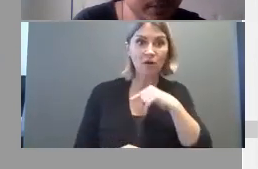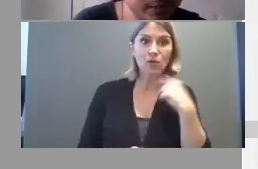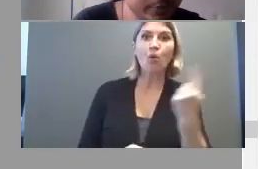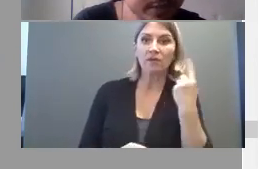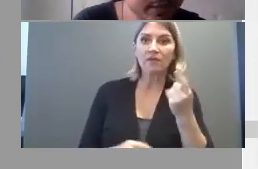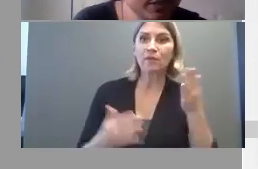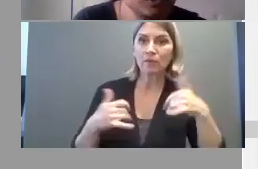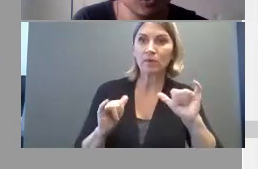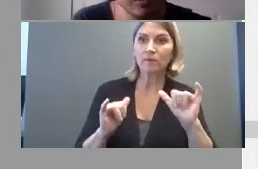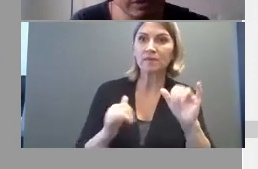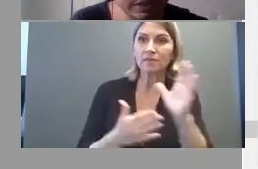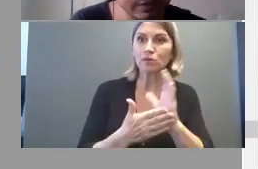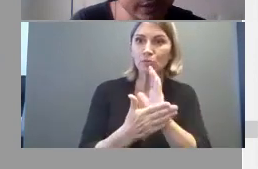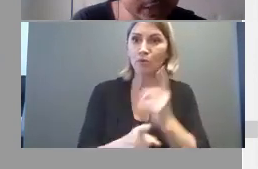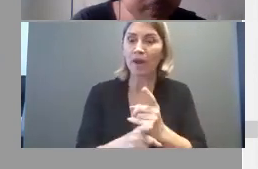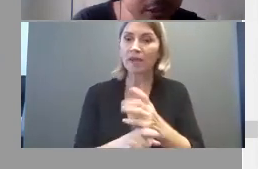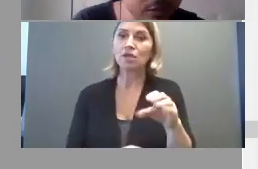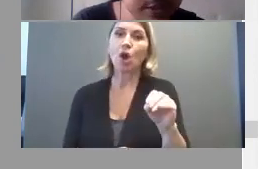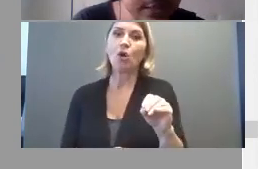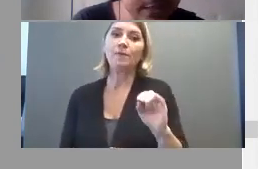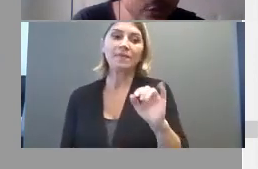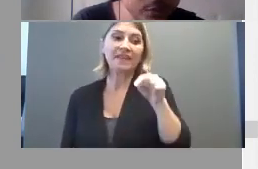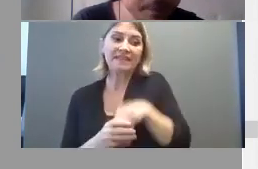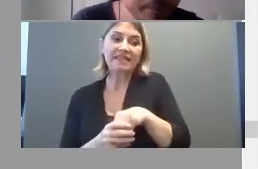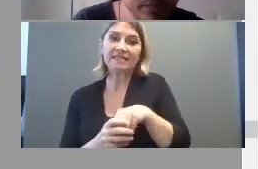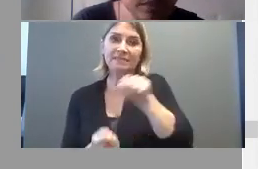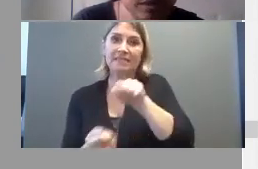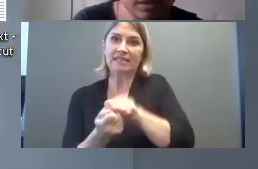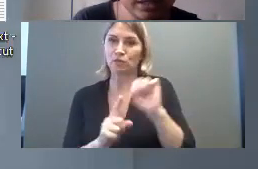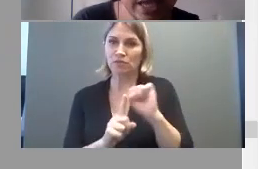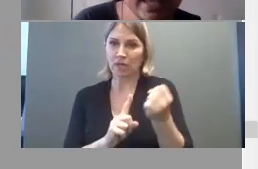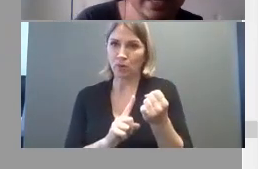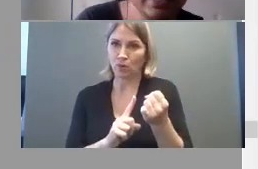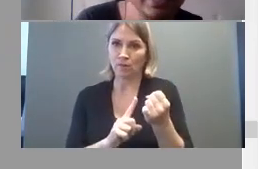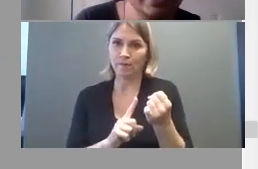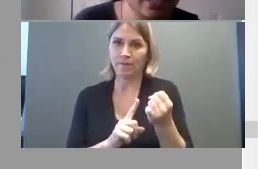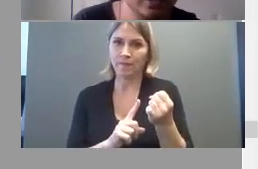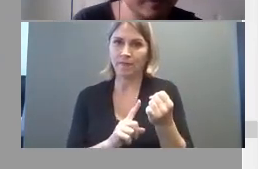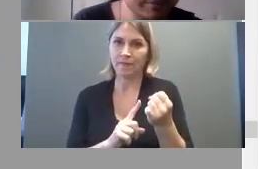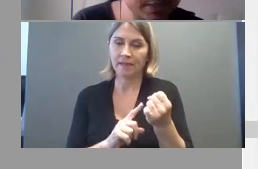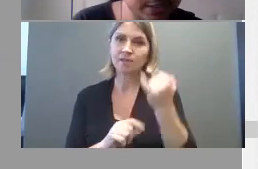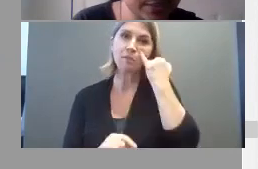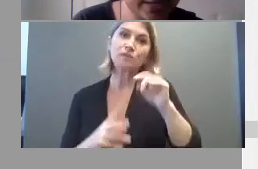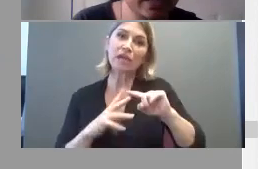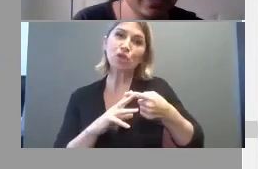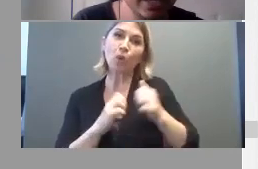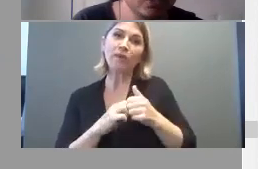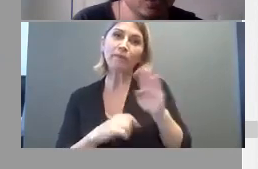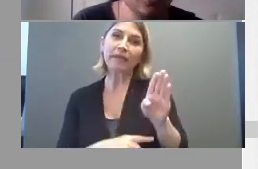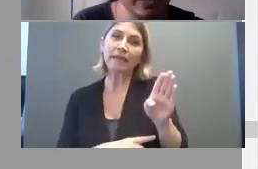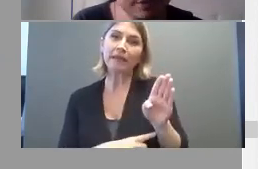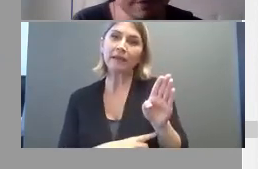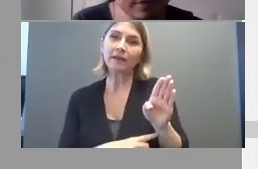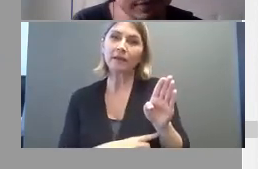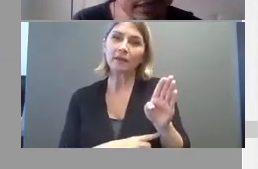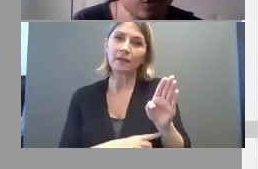exploring, right? So in this particular scenario, let's say I start off with B, right? I